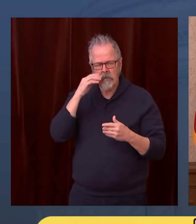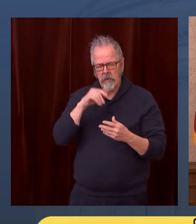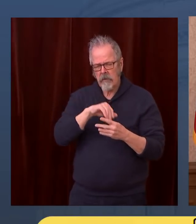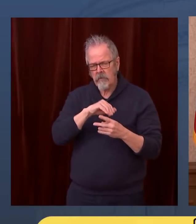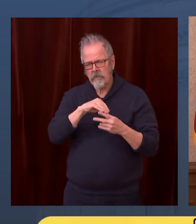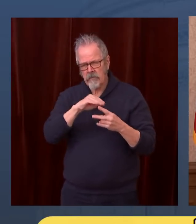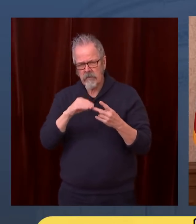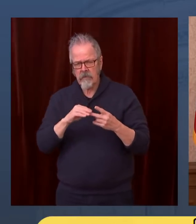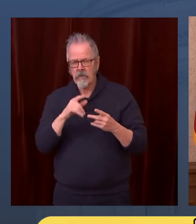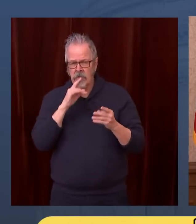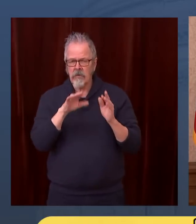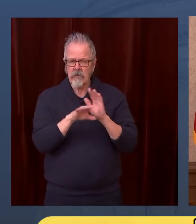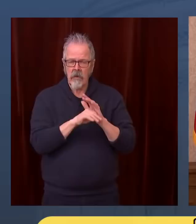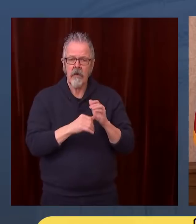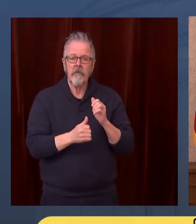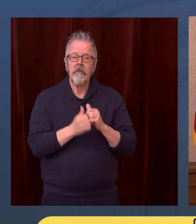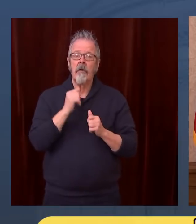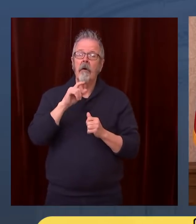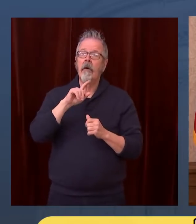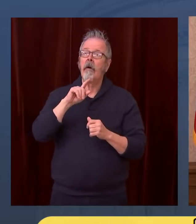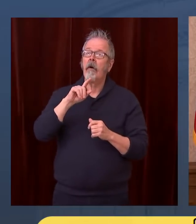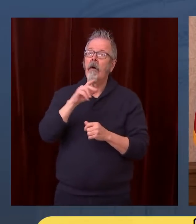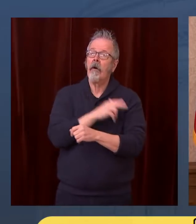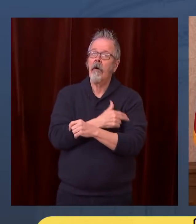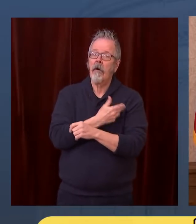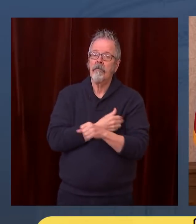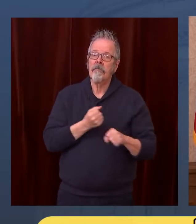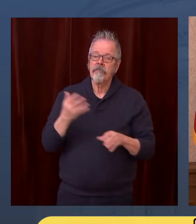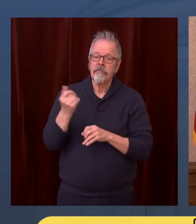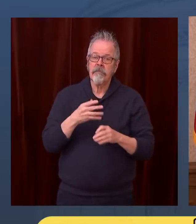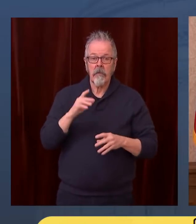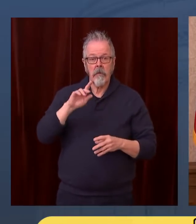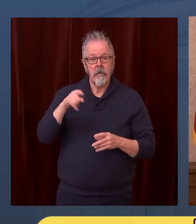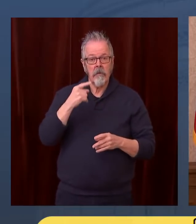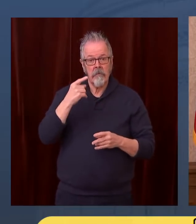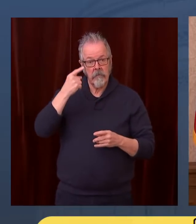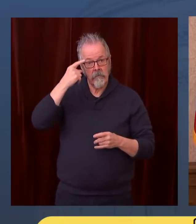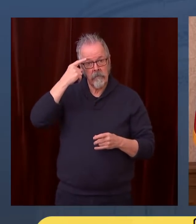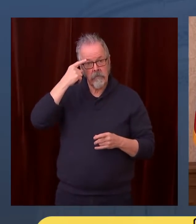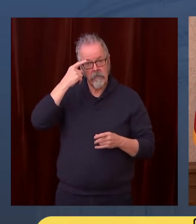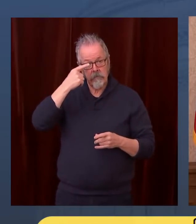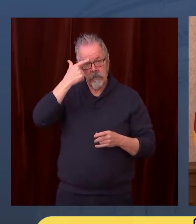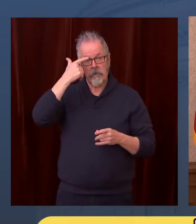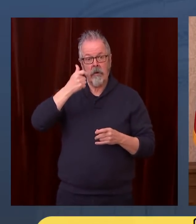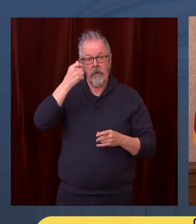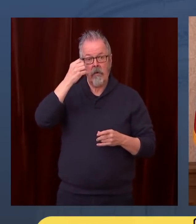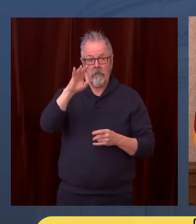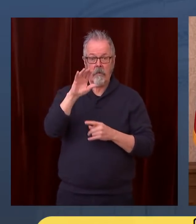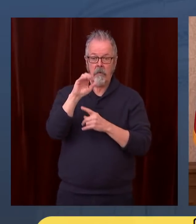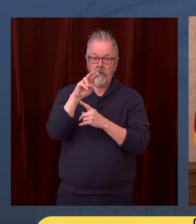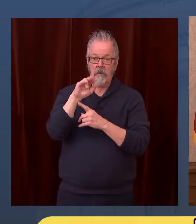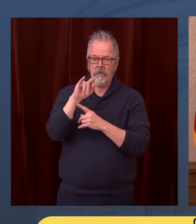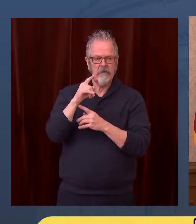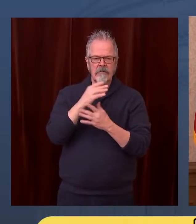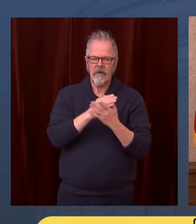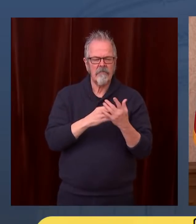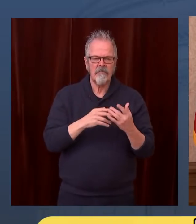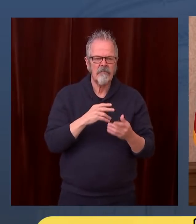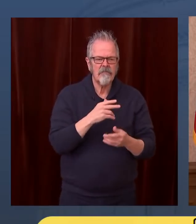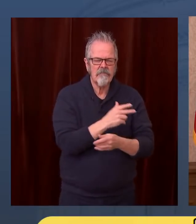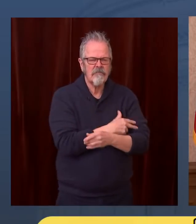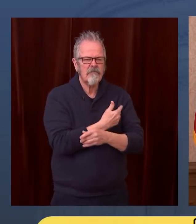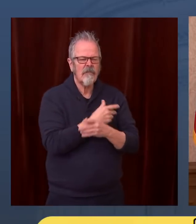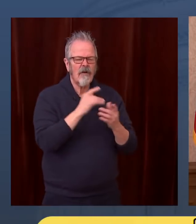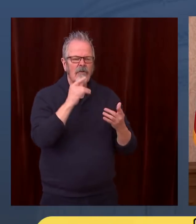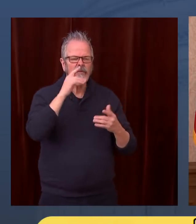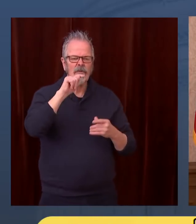because of COVID. There are patients who can't get out of the hospital. There's other factors leading to this. There will be some who feel like they're being penalized and have to wait more